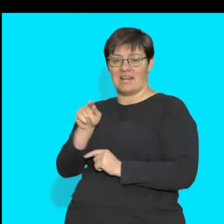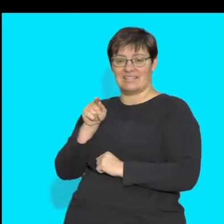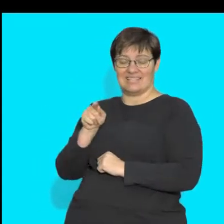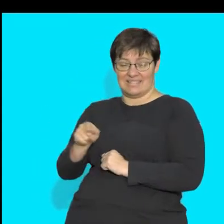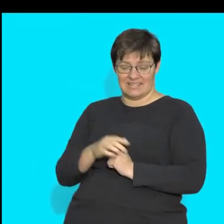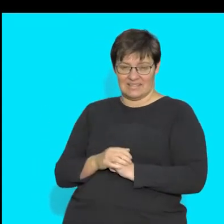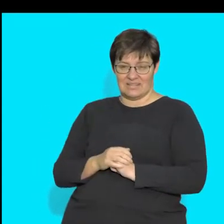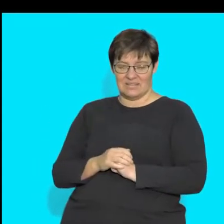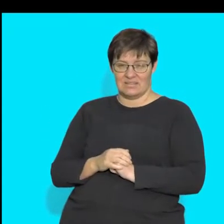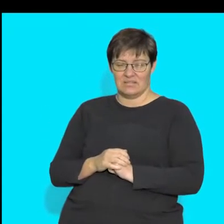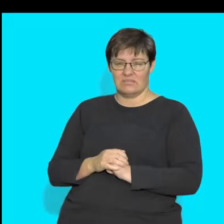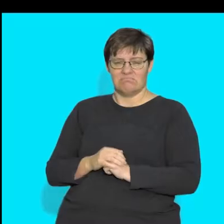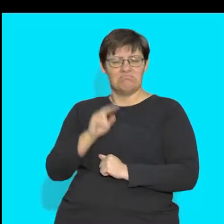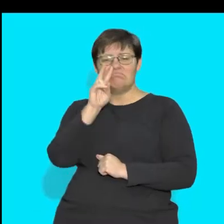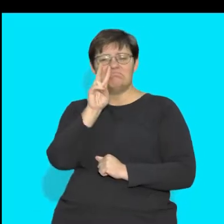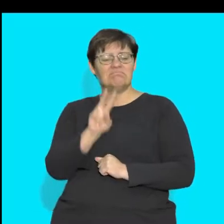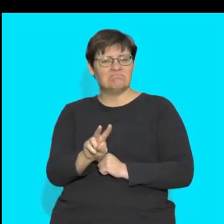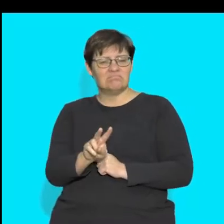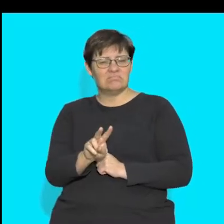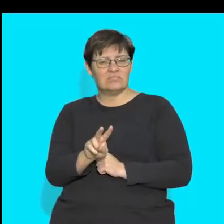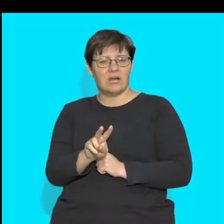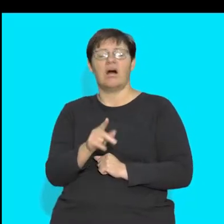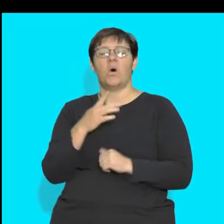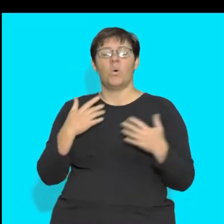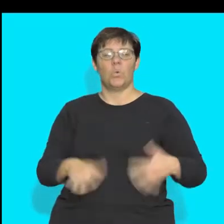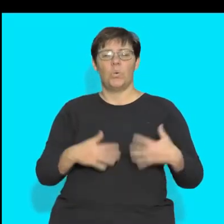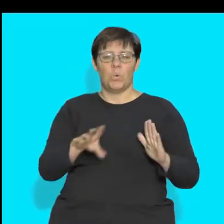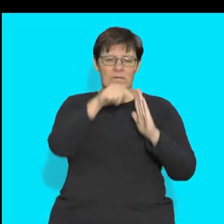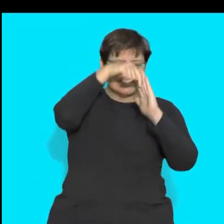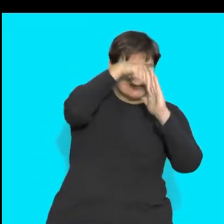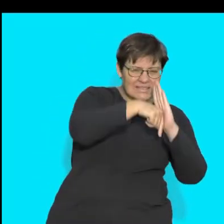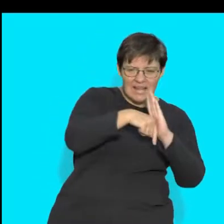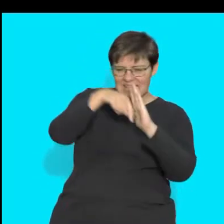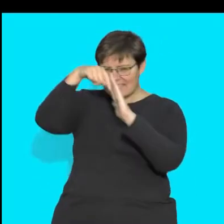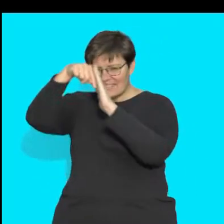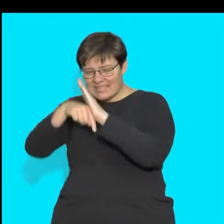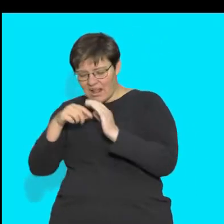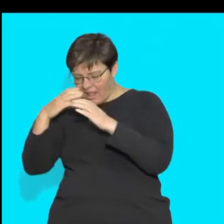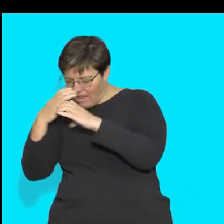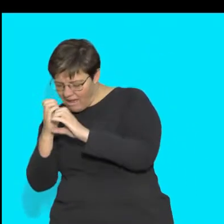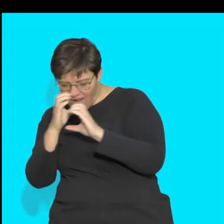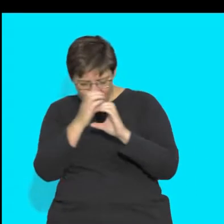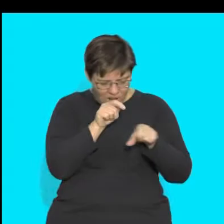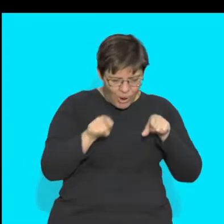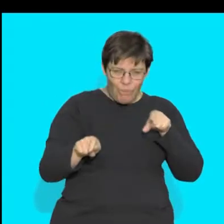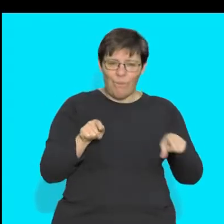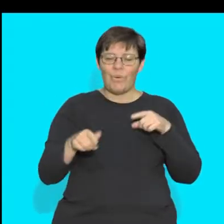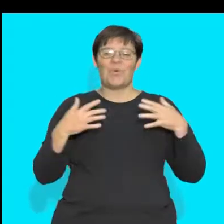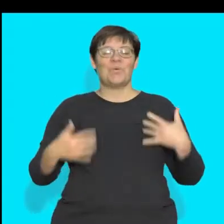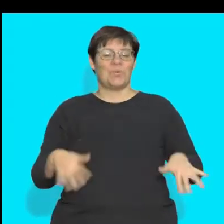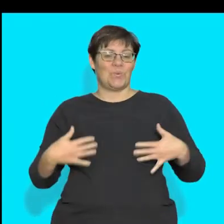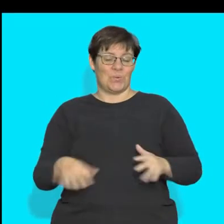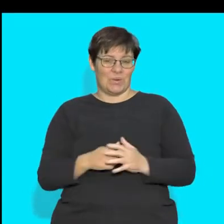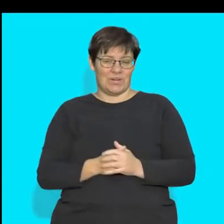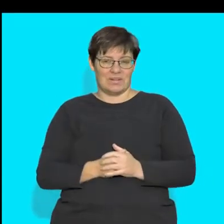plant cell, and we are able to see such great detail because of this microscope.